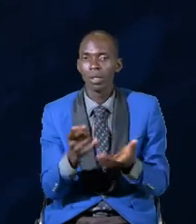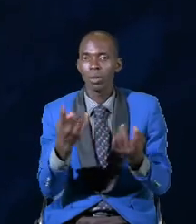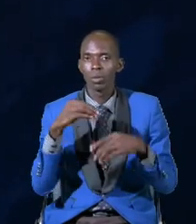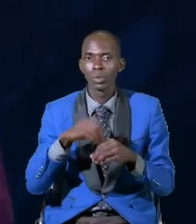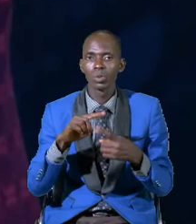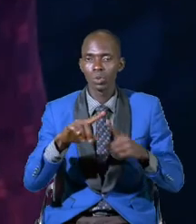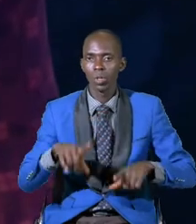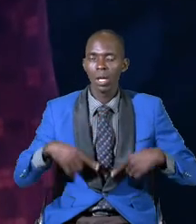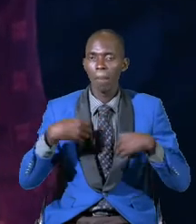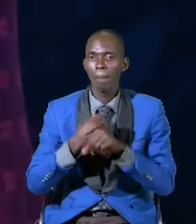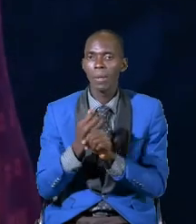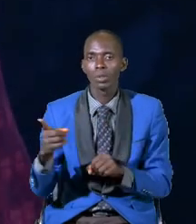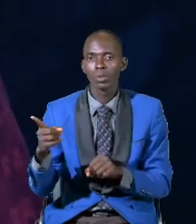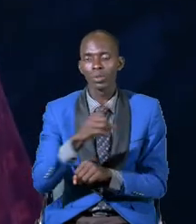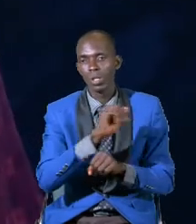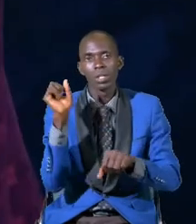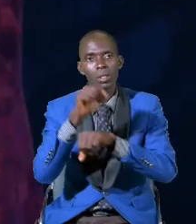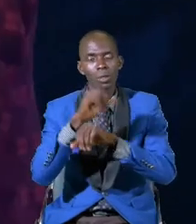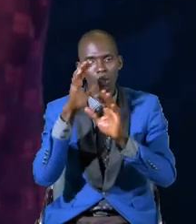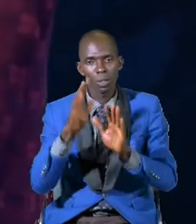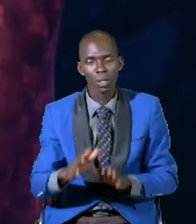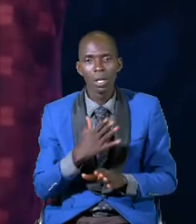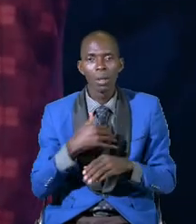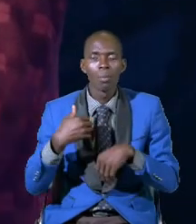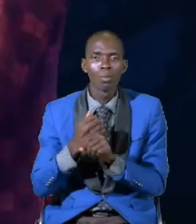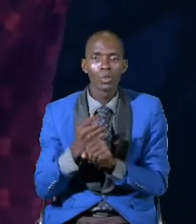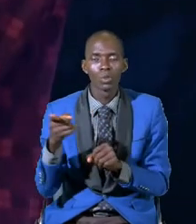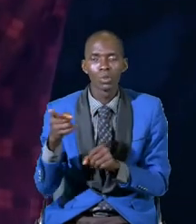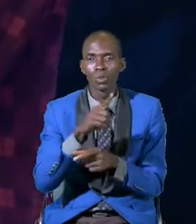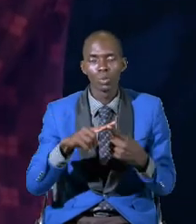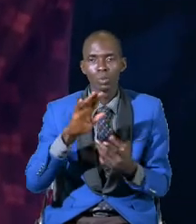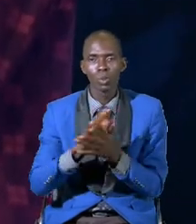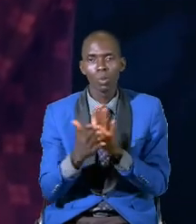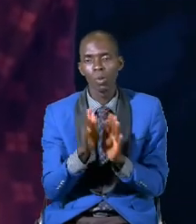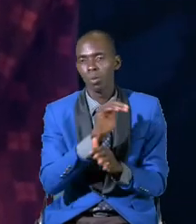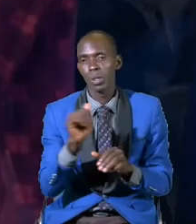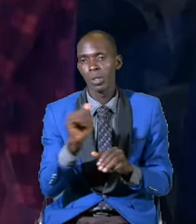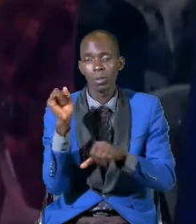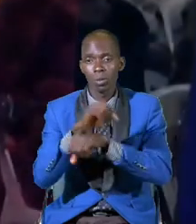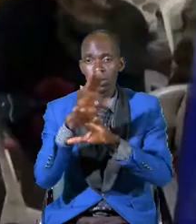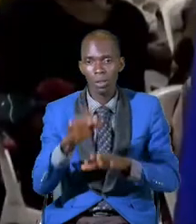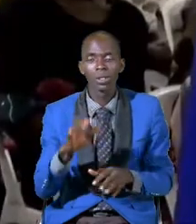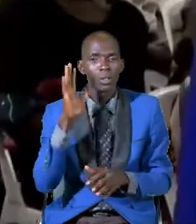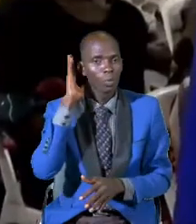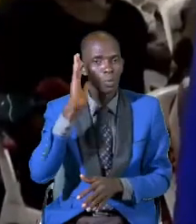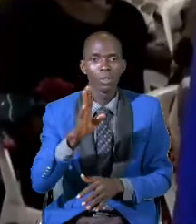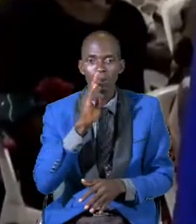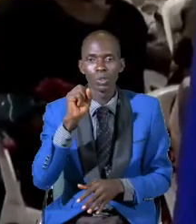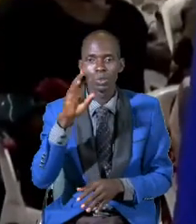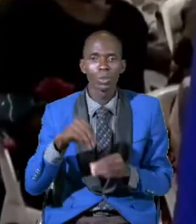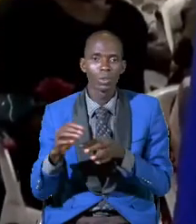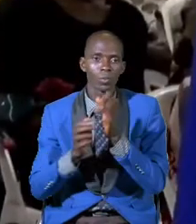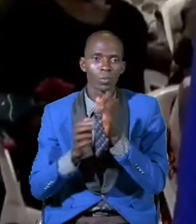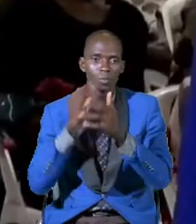makes you a conqueror and turns you a conqueror. It will be so in Jesus' name.